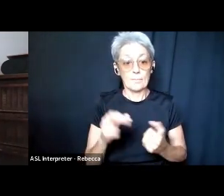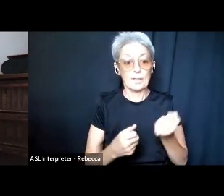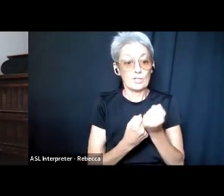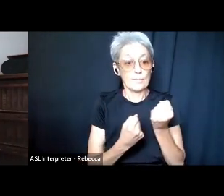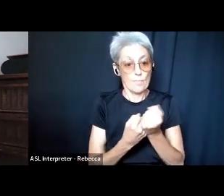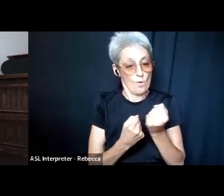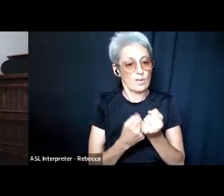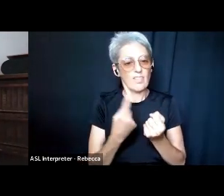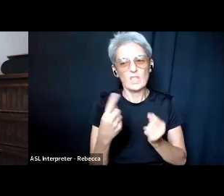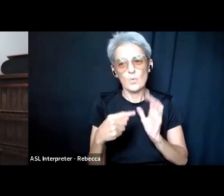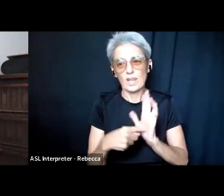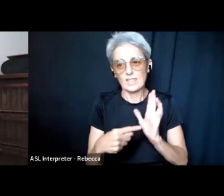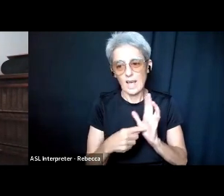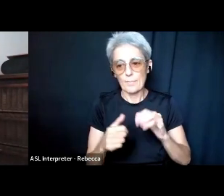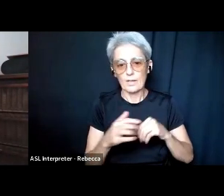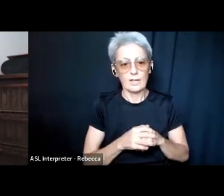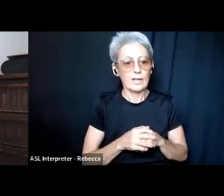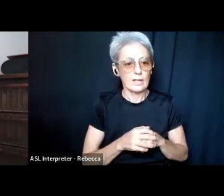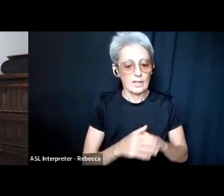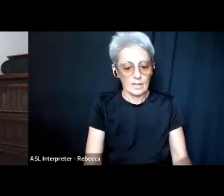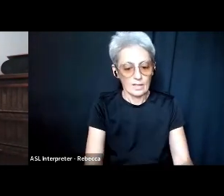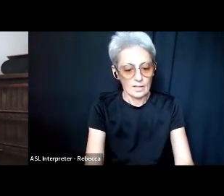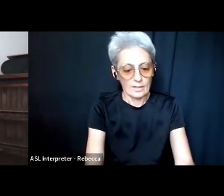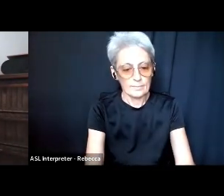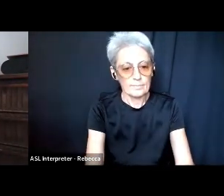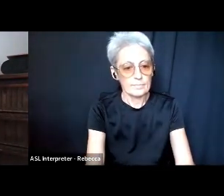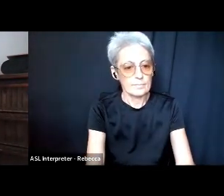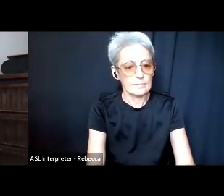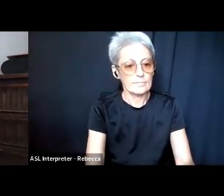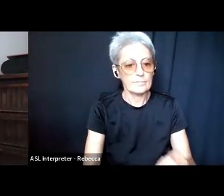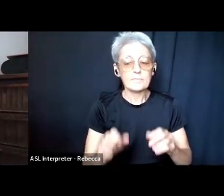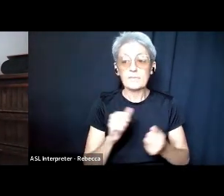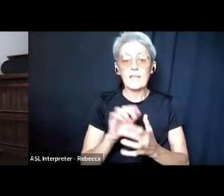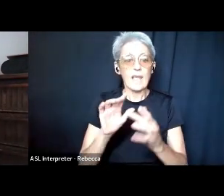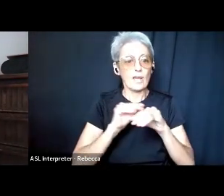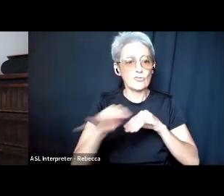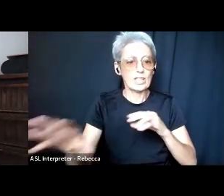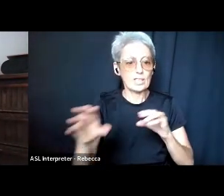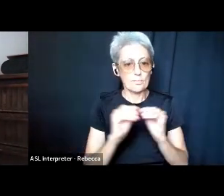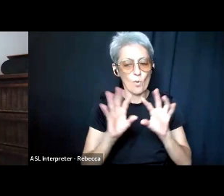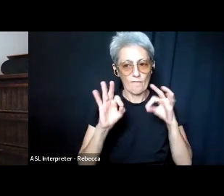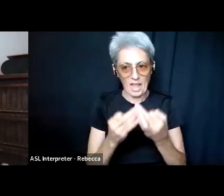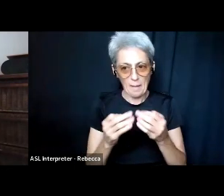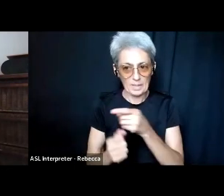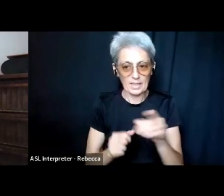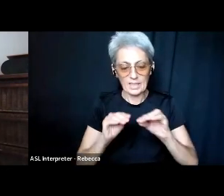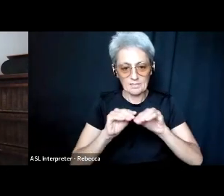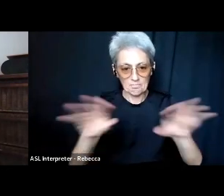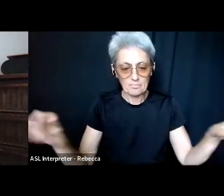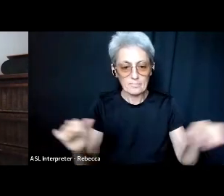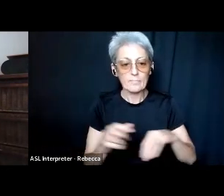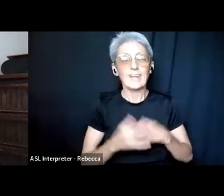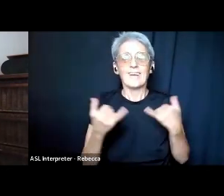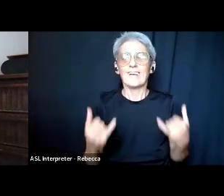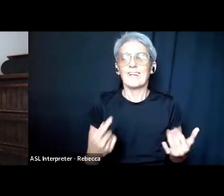of that, can actually reach more families. So I want to talk a little bit about some of the things that are